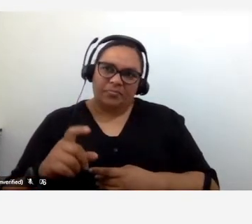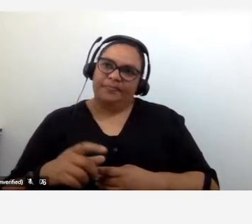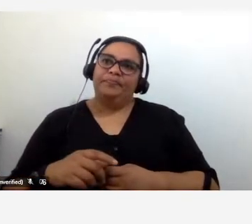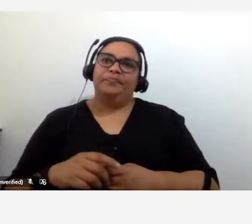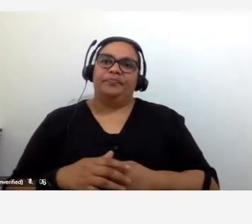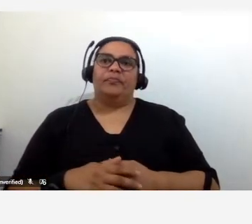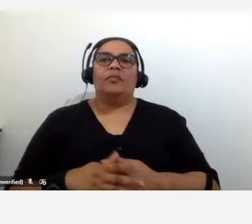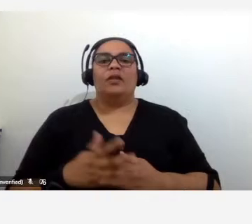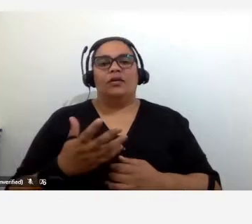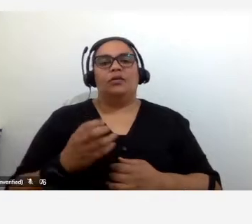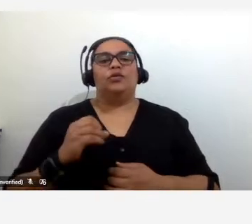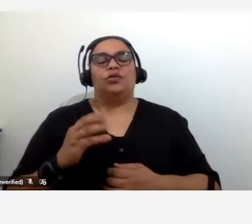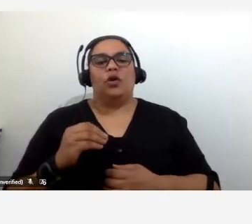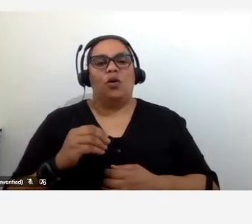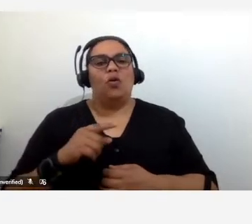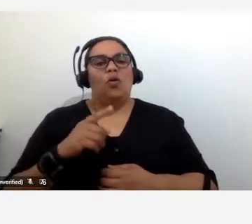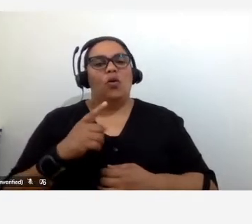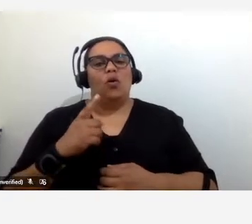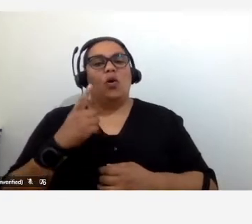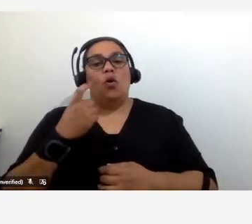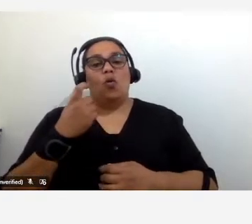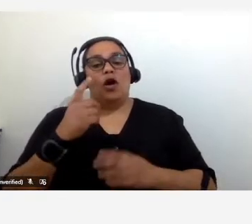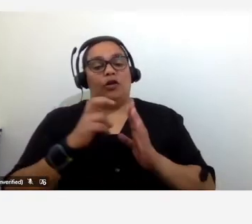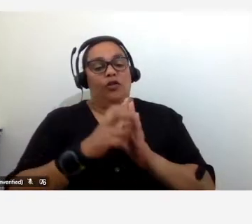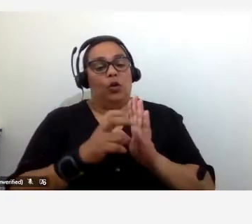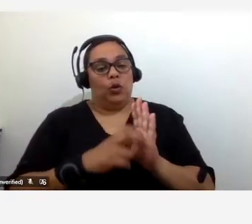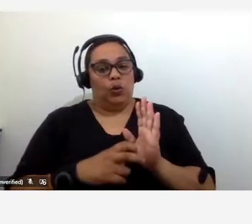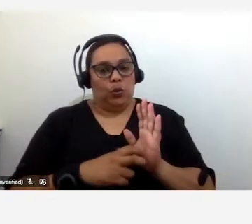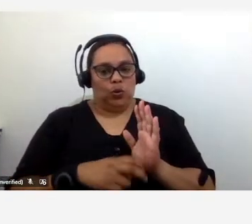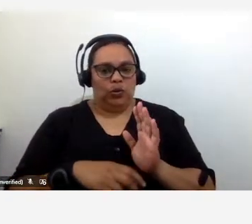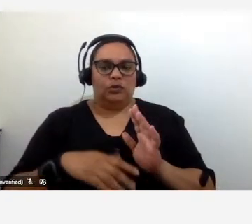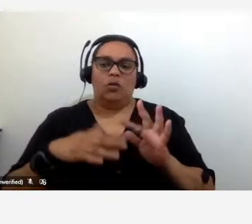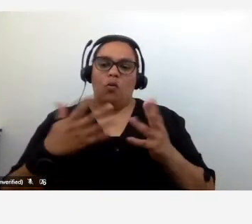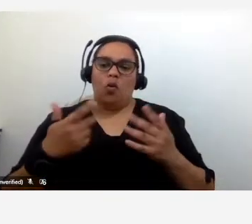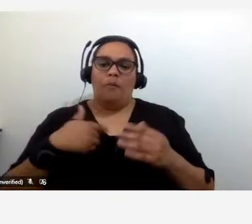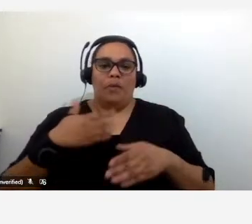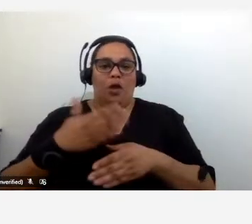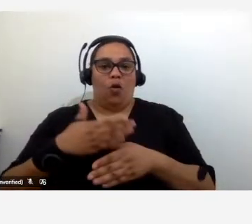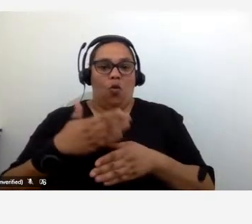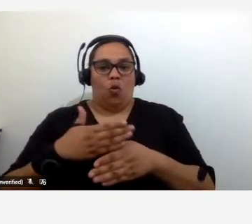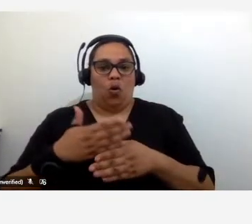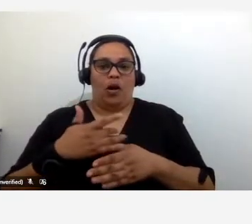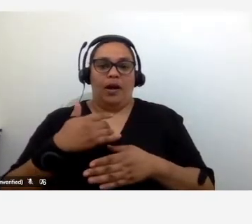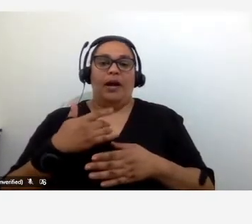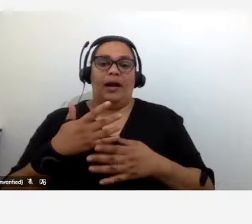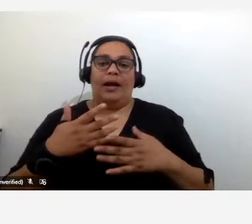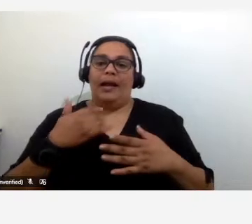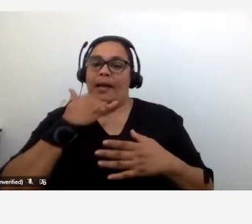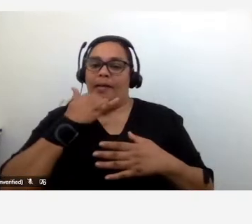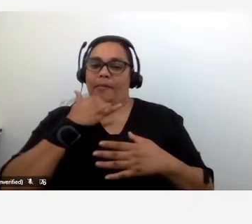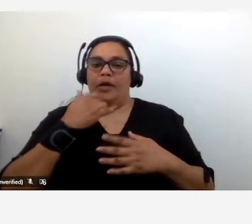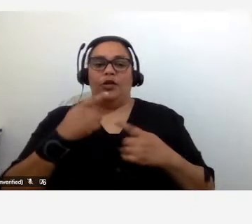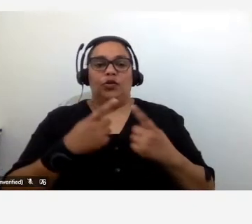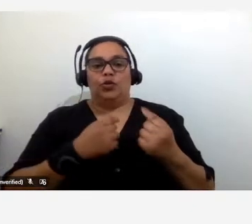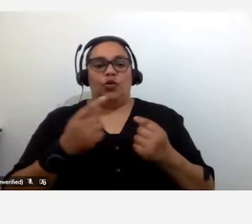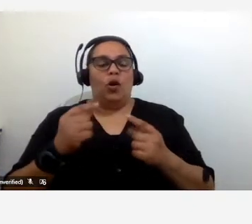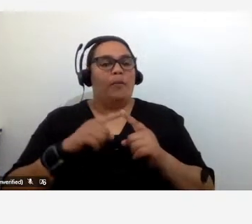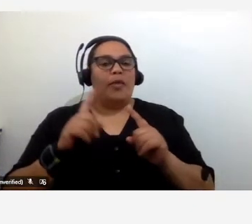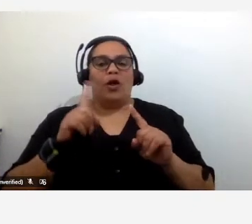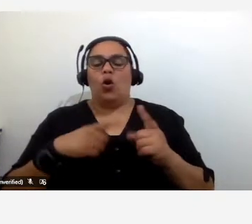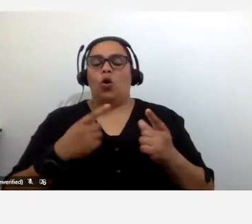You know, what are the conditions? Or are workers happy to extend that they can't attend to anything but they're